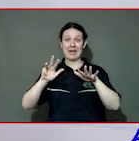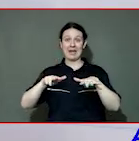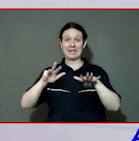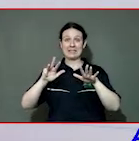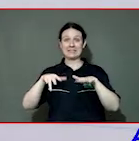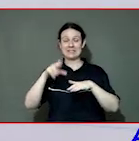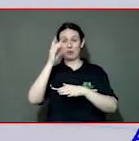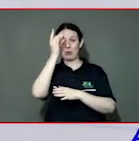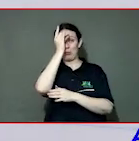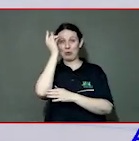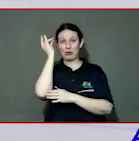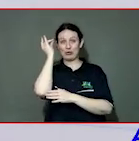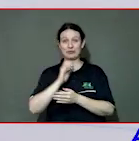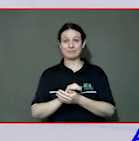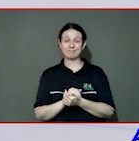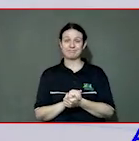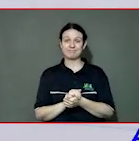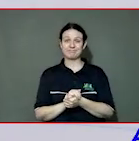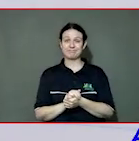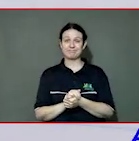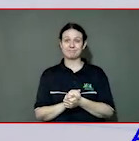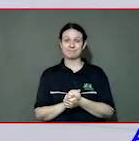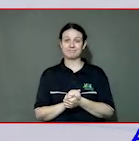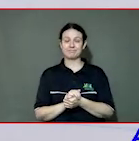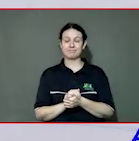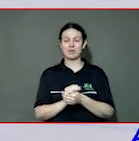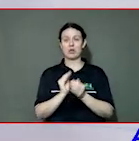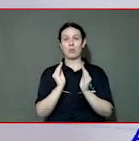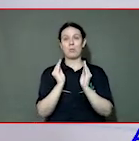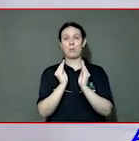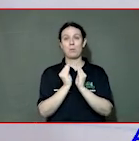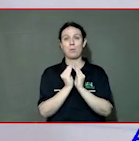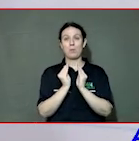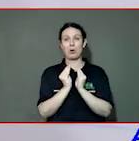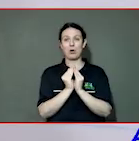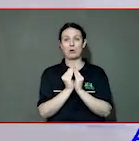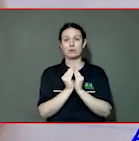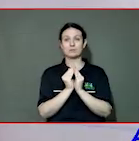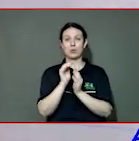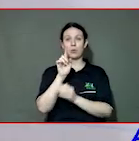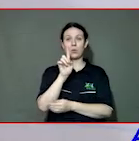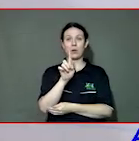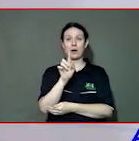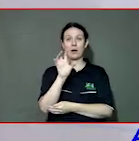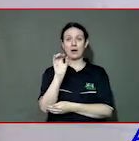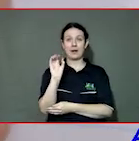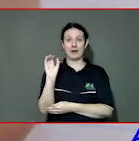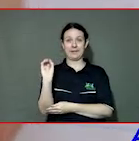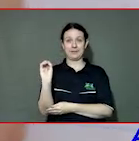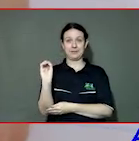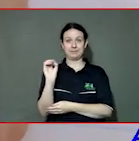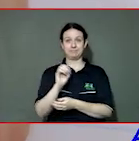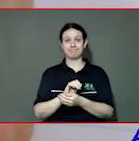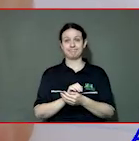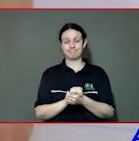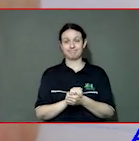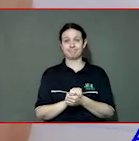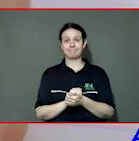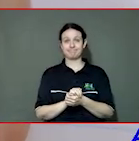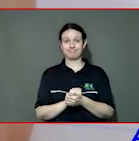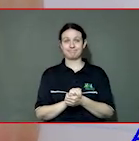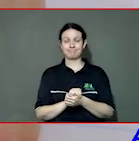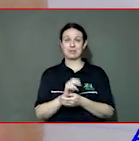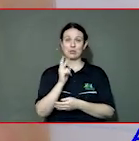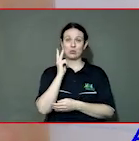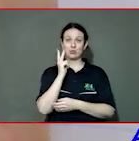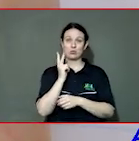March. You will see the marks will be 100 marks and it will be